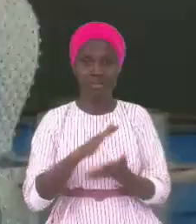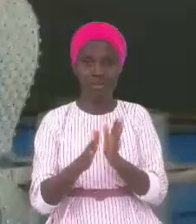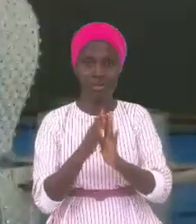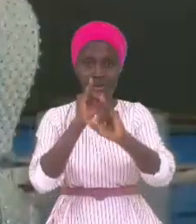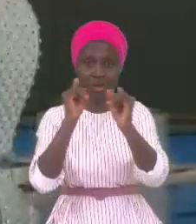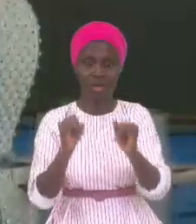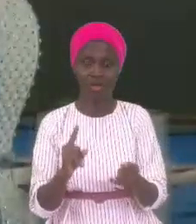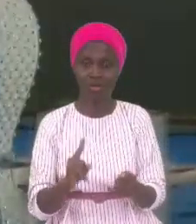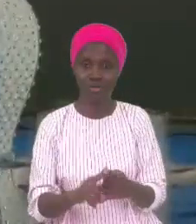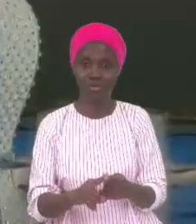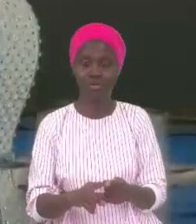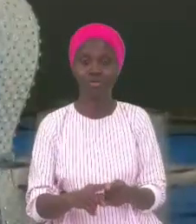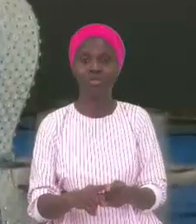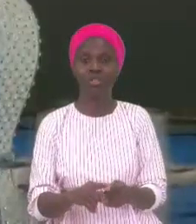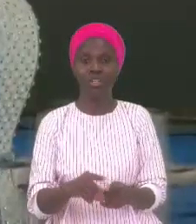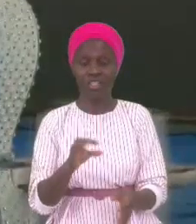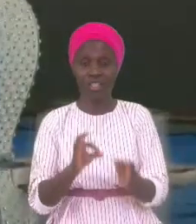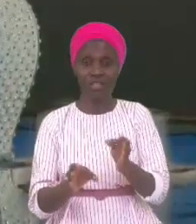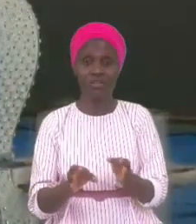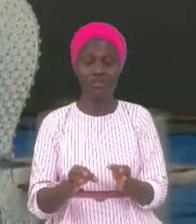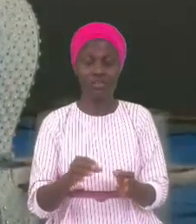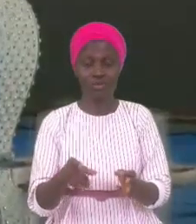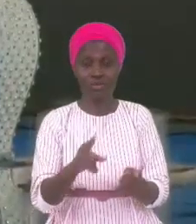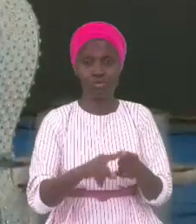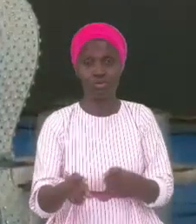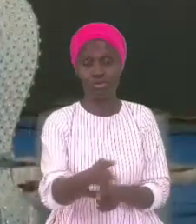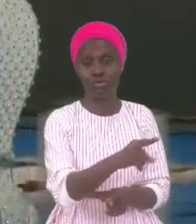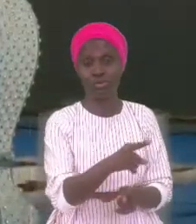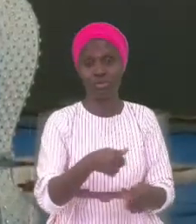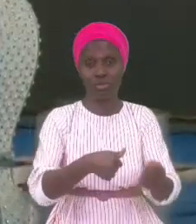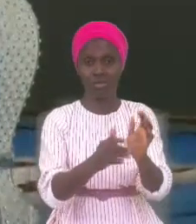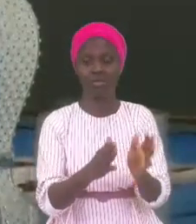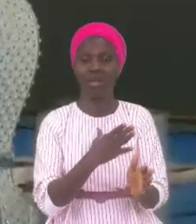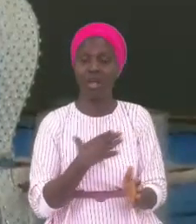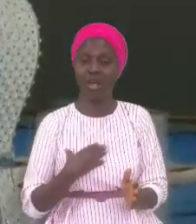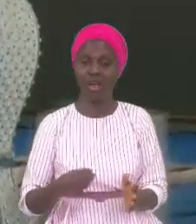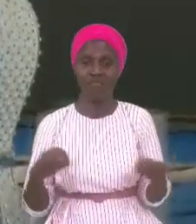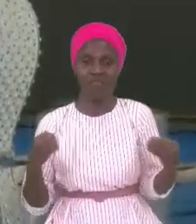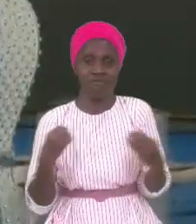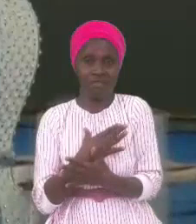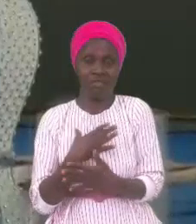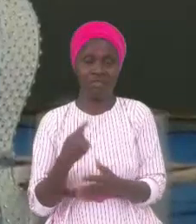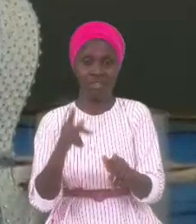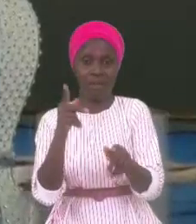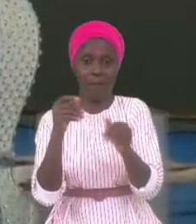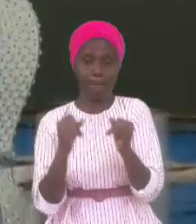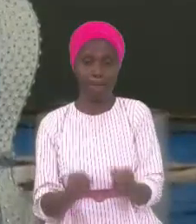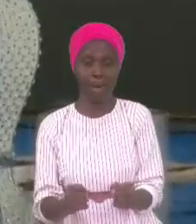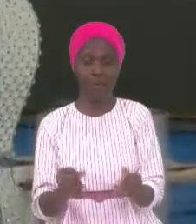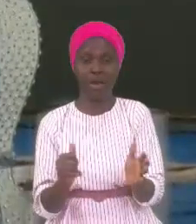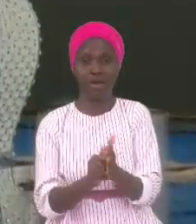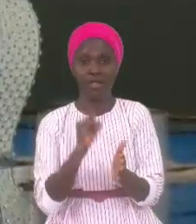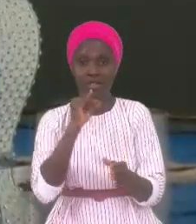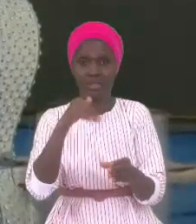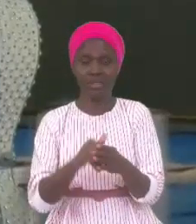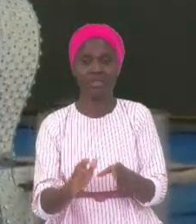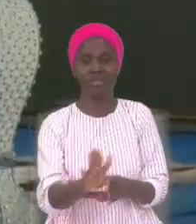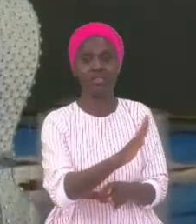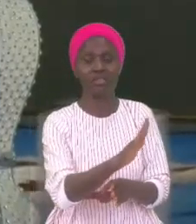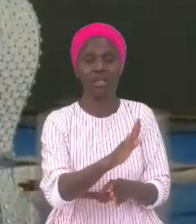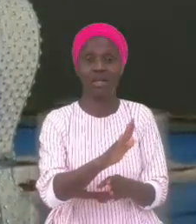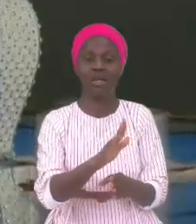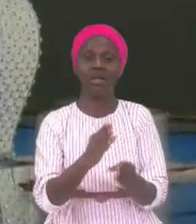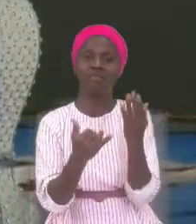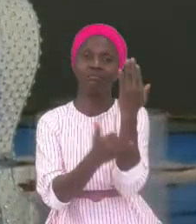idol, fearing the powers that be in their land. Those things could have been idols for them, and that would have made